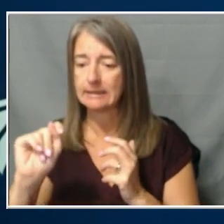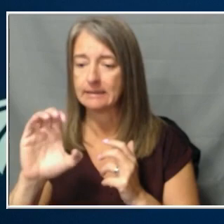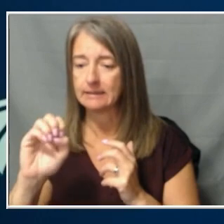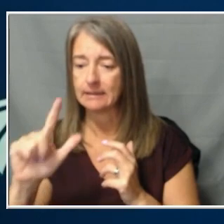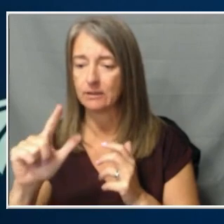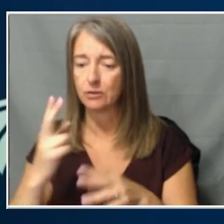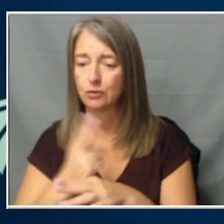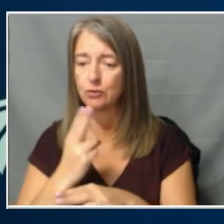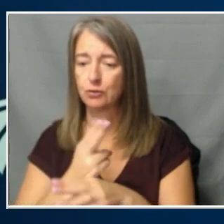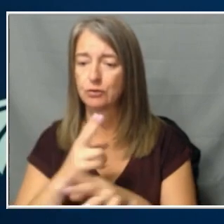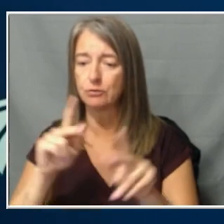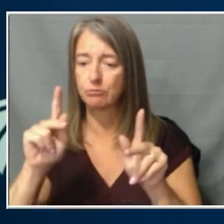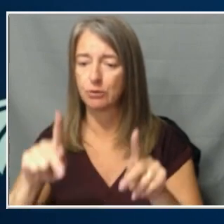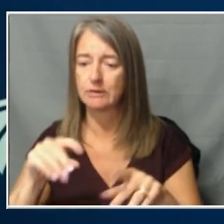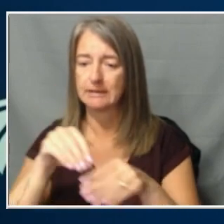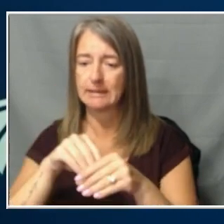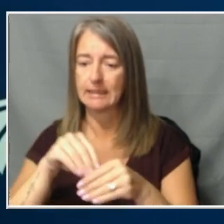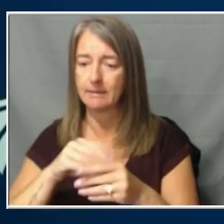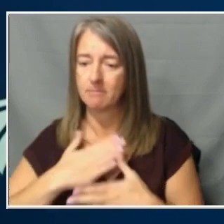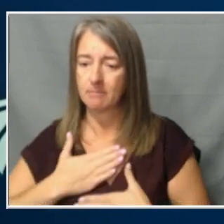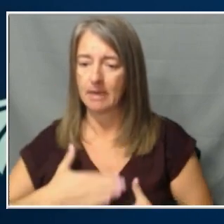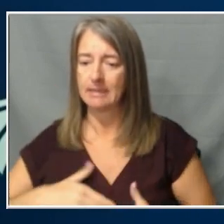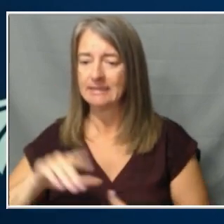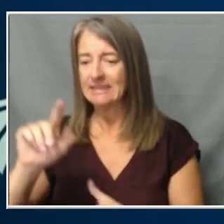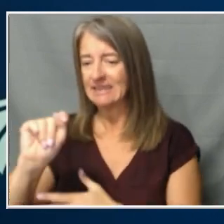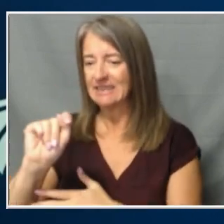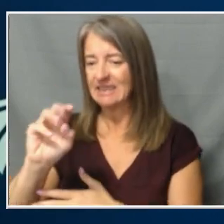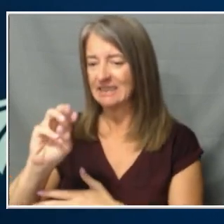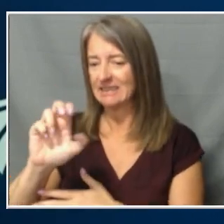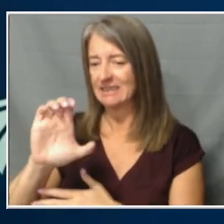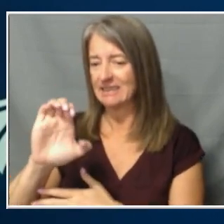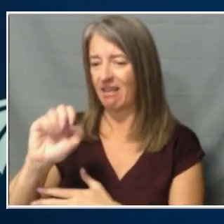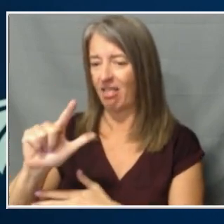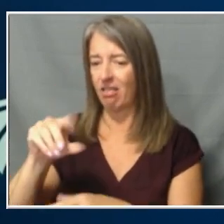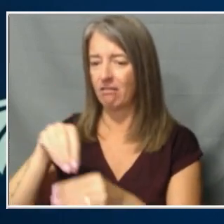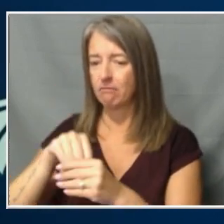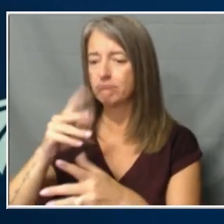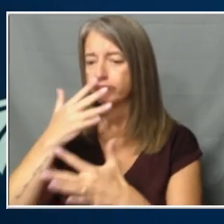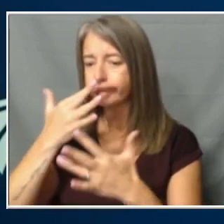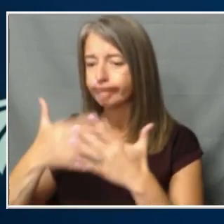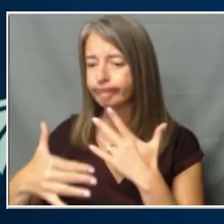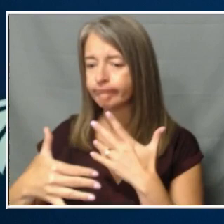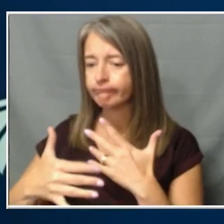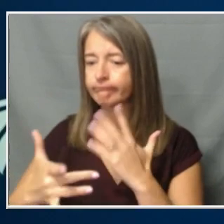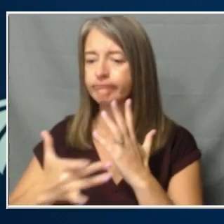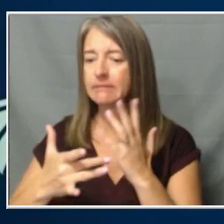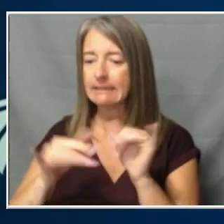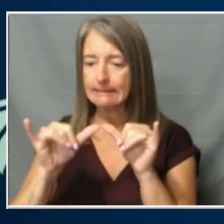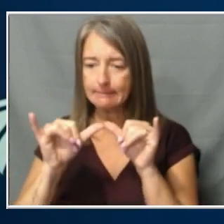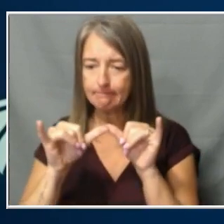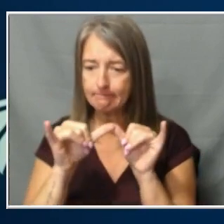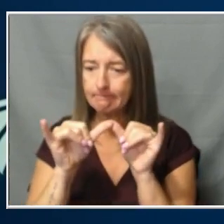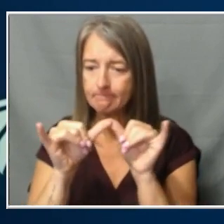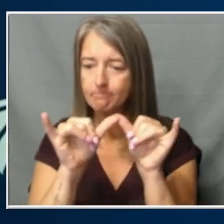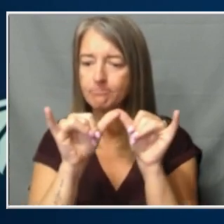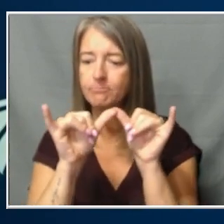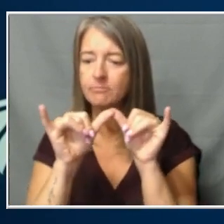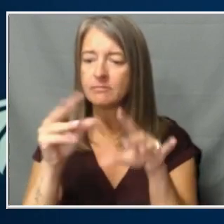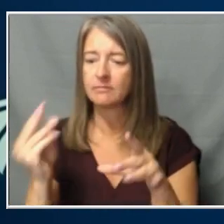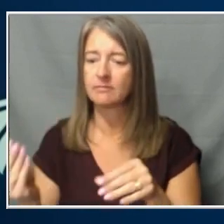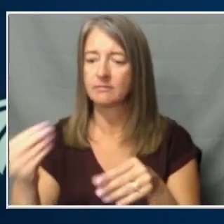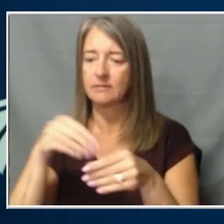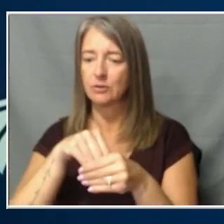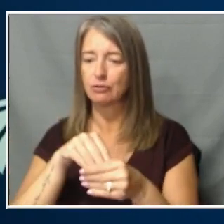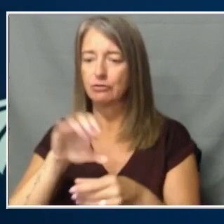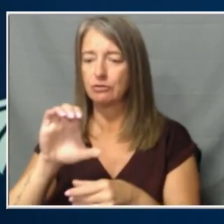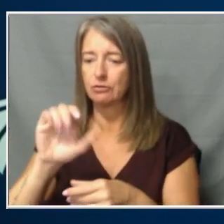person's own lymphocytes. T-cells are a type of lymphocytes in our blood, and they're genetically engineered to insert a gene into them so